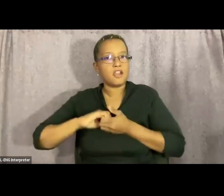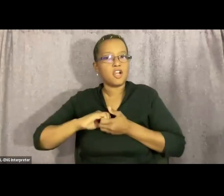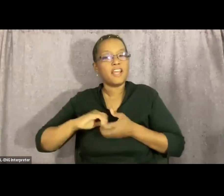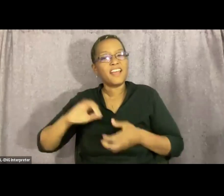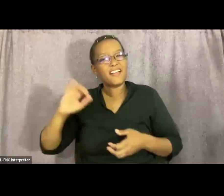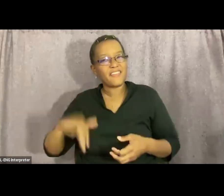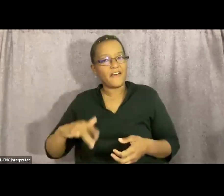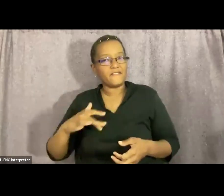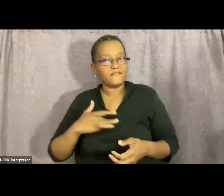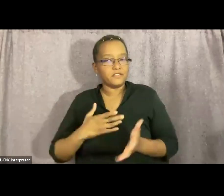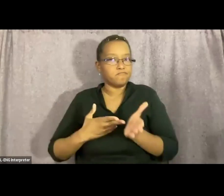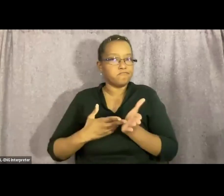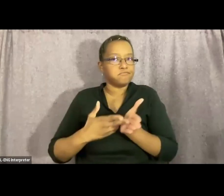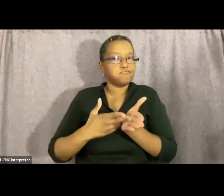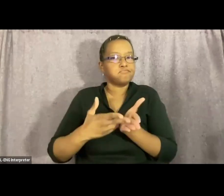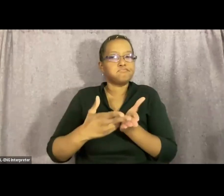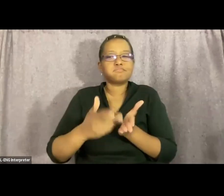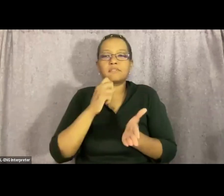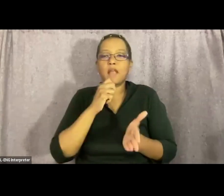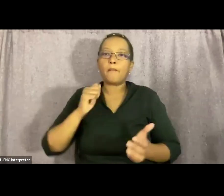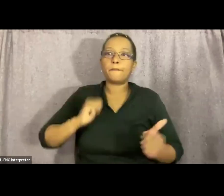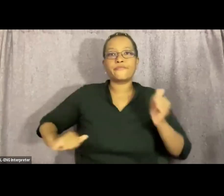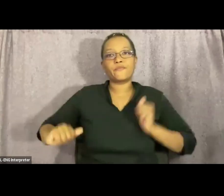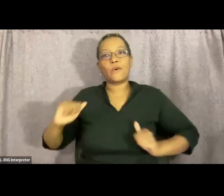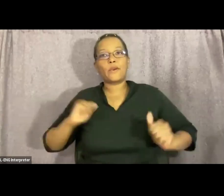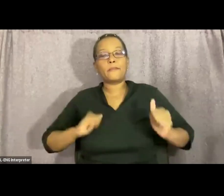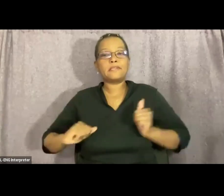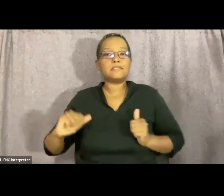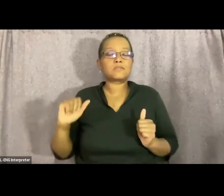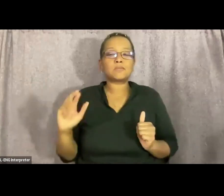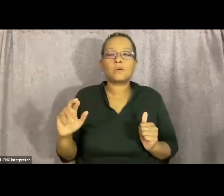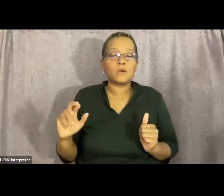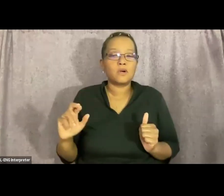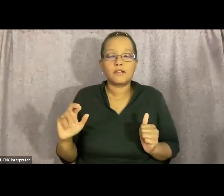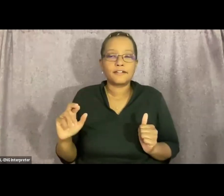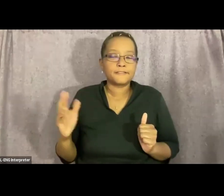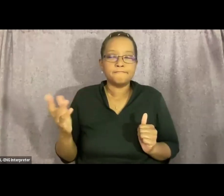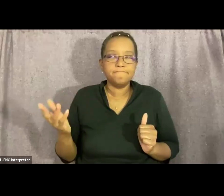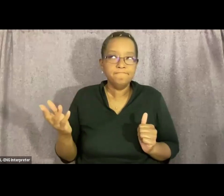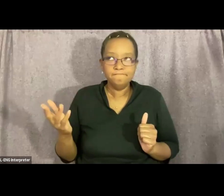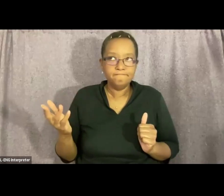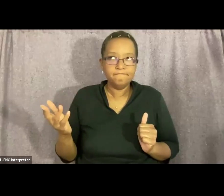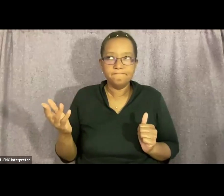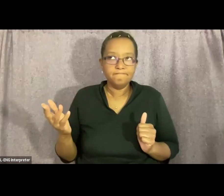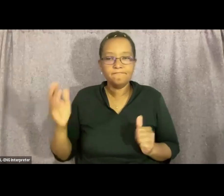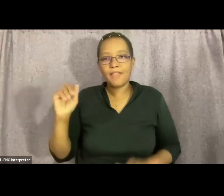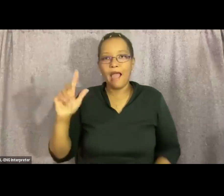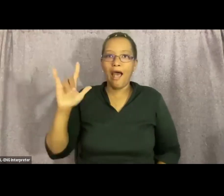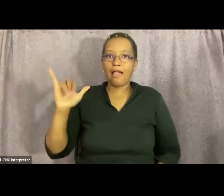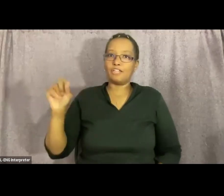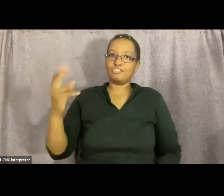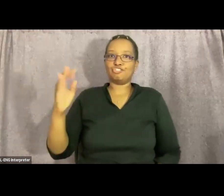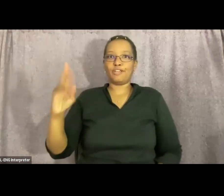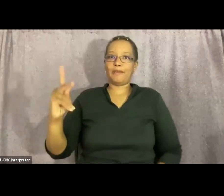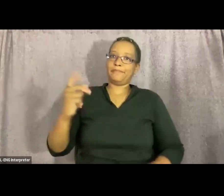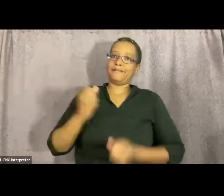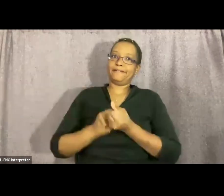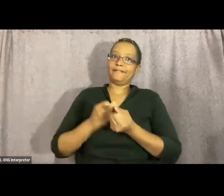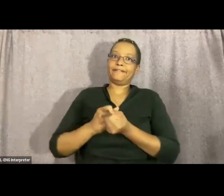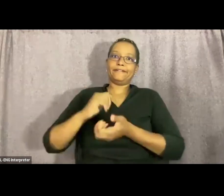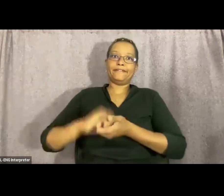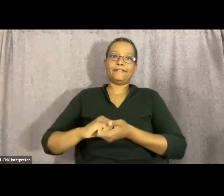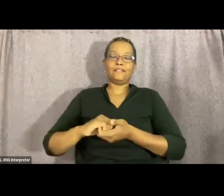lived experience is so central to disability studies and disability justice. So yeah, I'm done